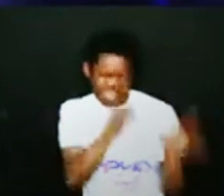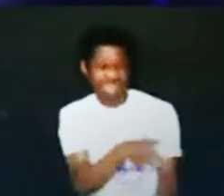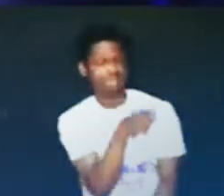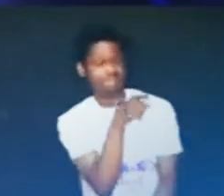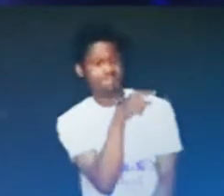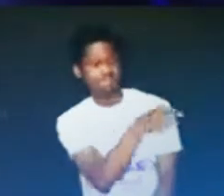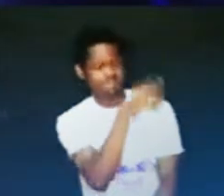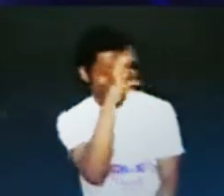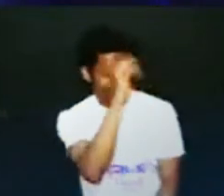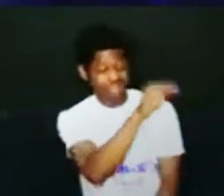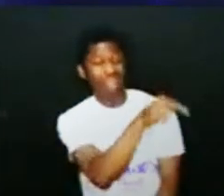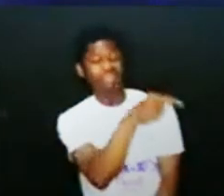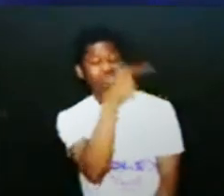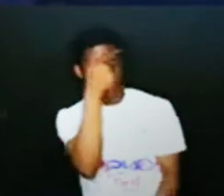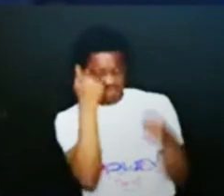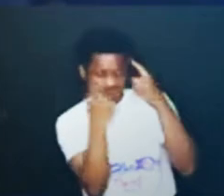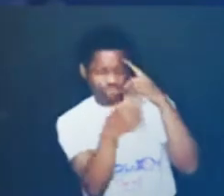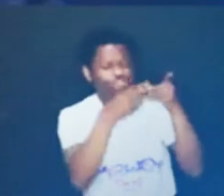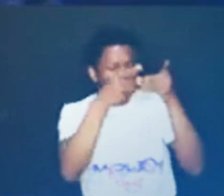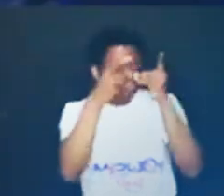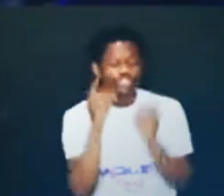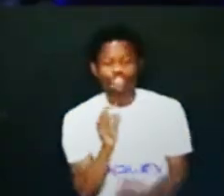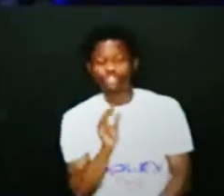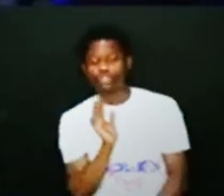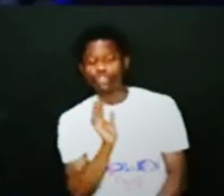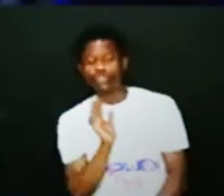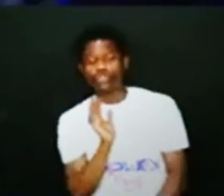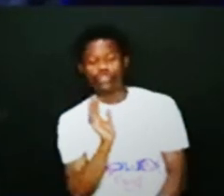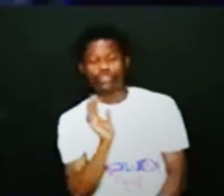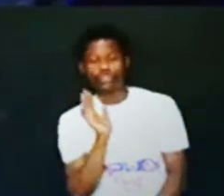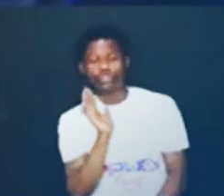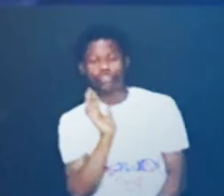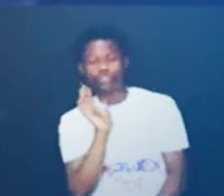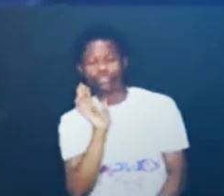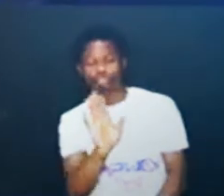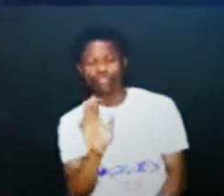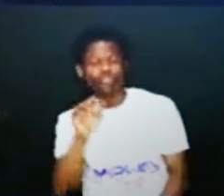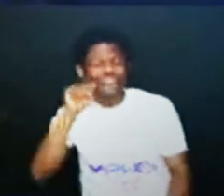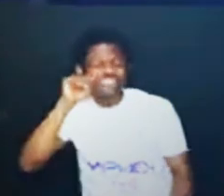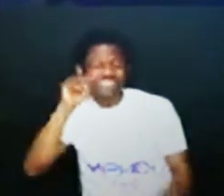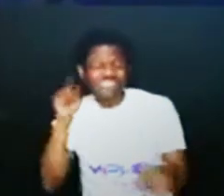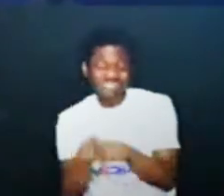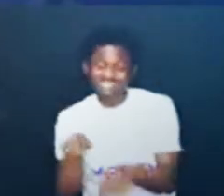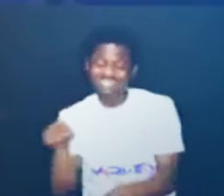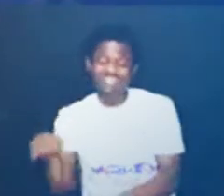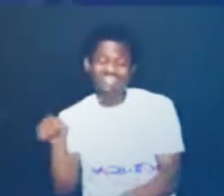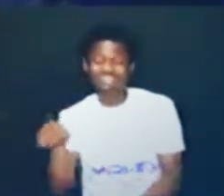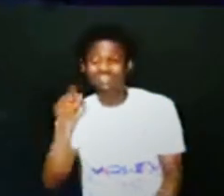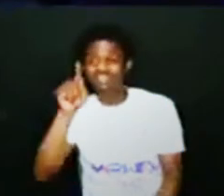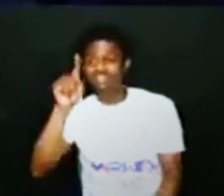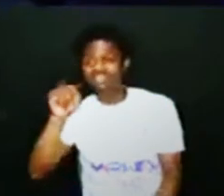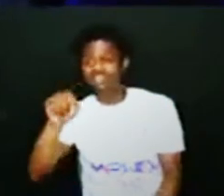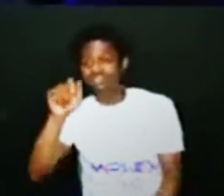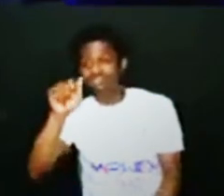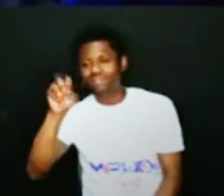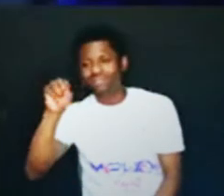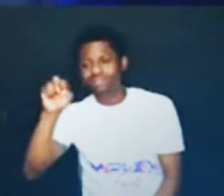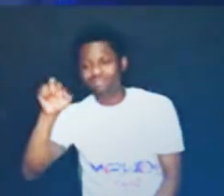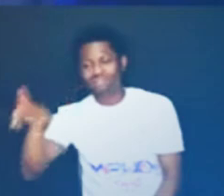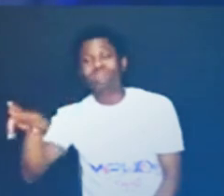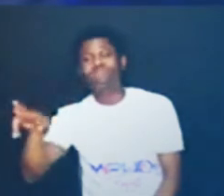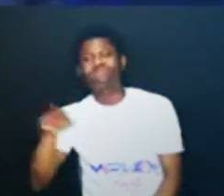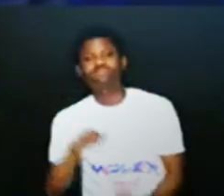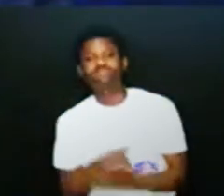Sen Absalom ne Amnon and kasa boni ana papa. Na Absalom tane Amnon. Se obre ninu ya